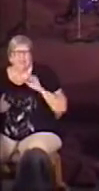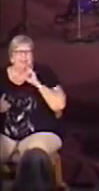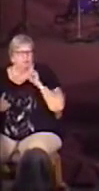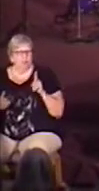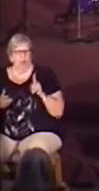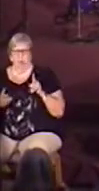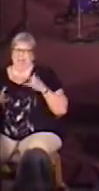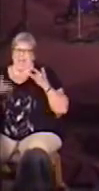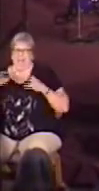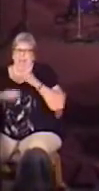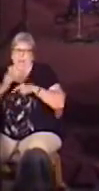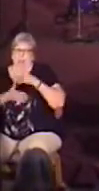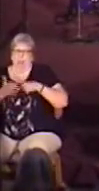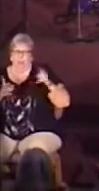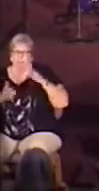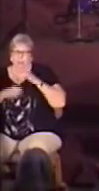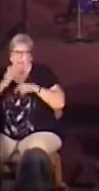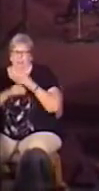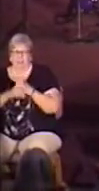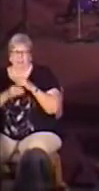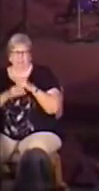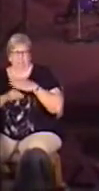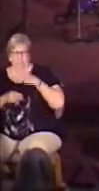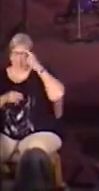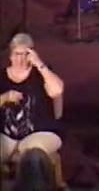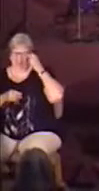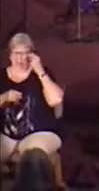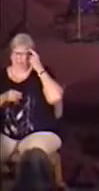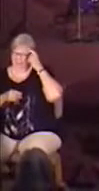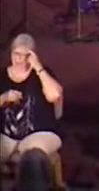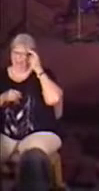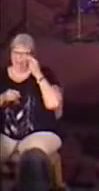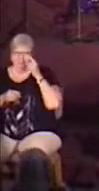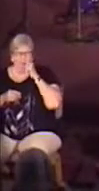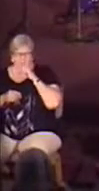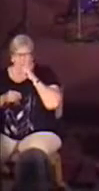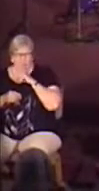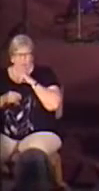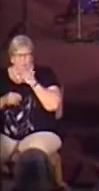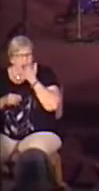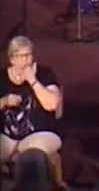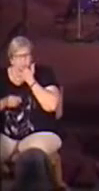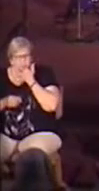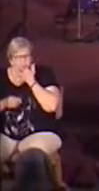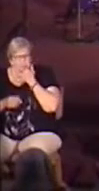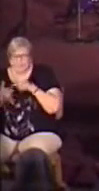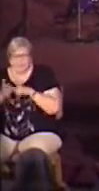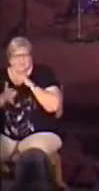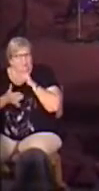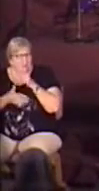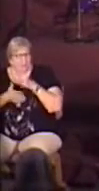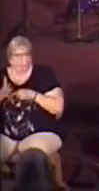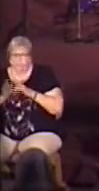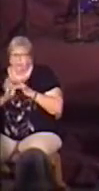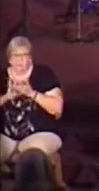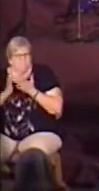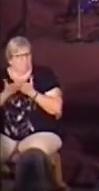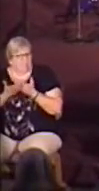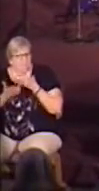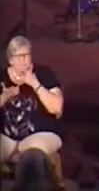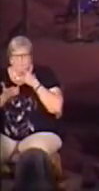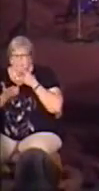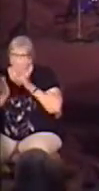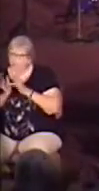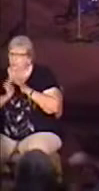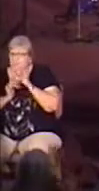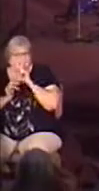about. And the whole time in my mind, I'm thinking, this is false. This is wrong. This isn't what the Bible teaches. Jesus isn't going to